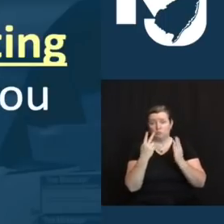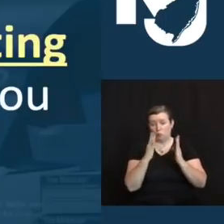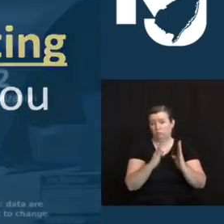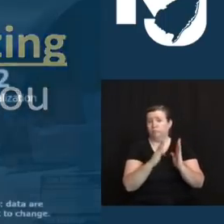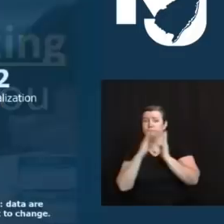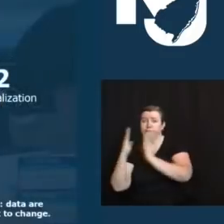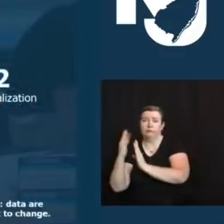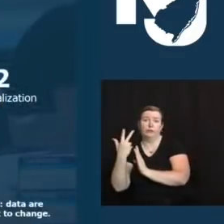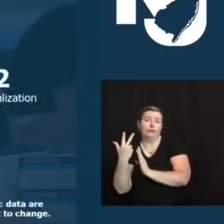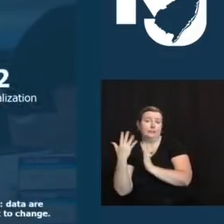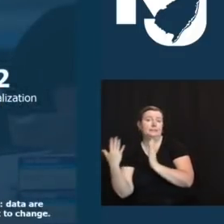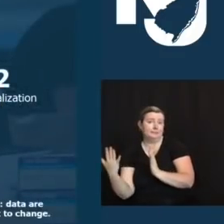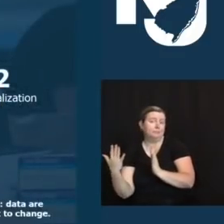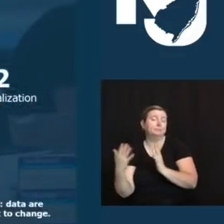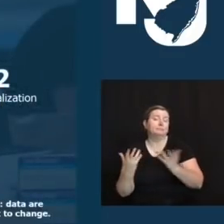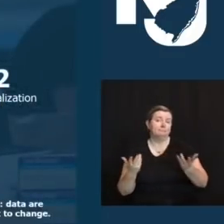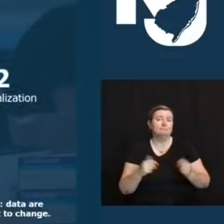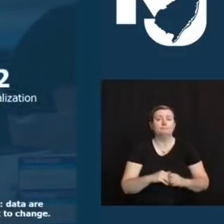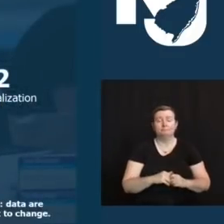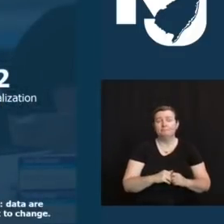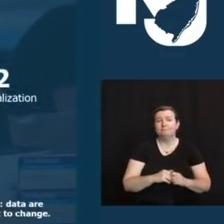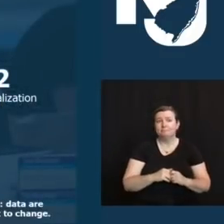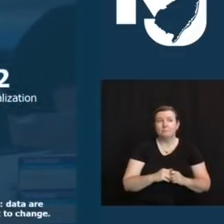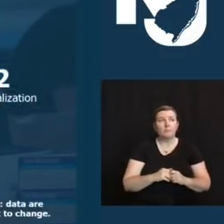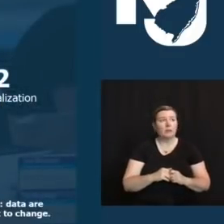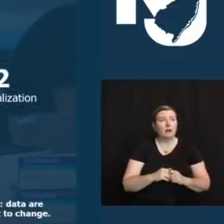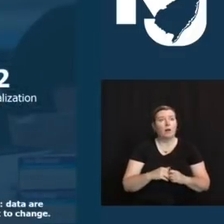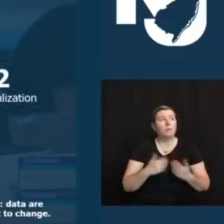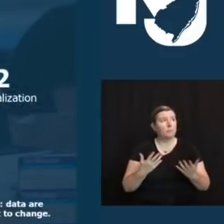In our hospitals, as of last night's report, we had